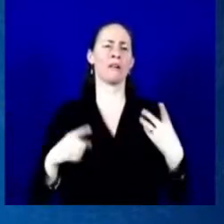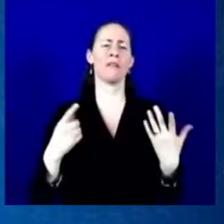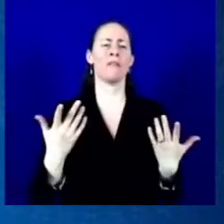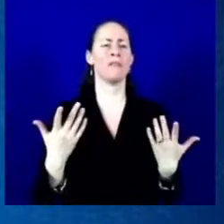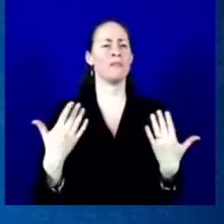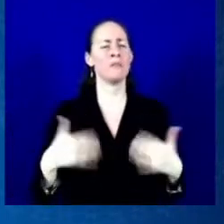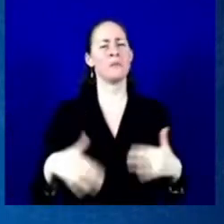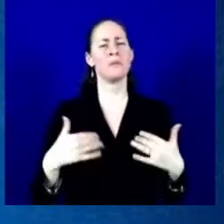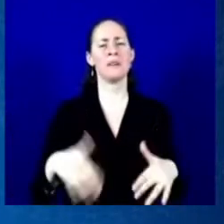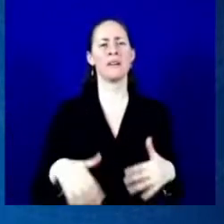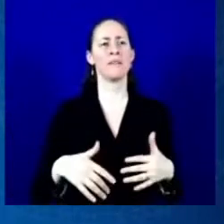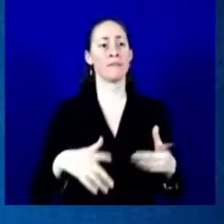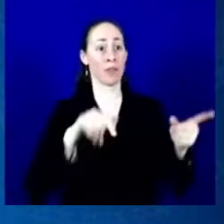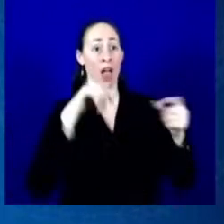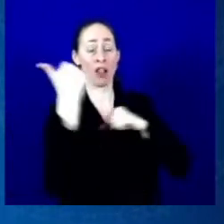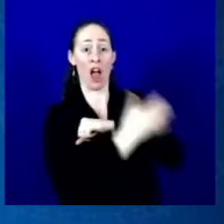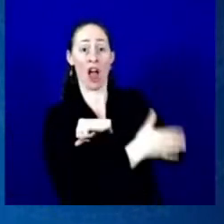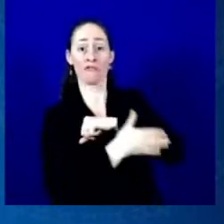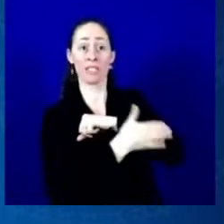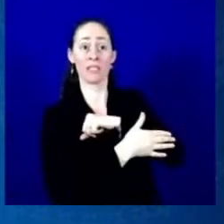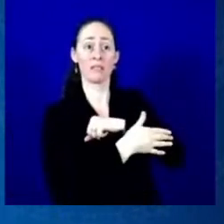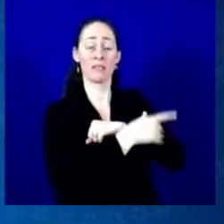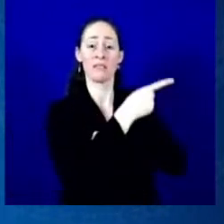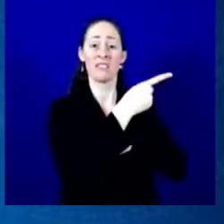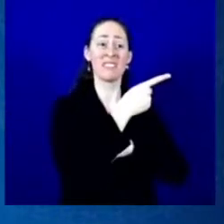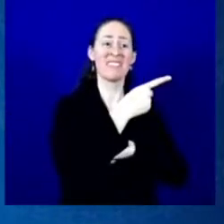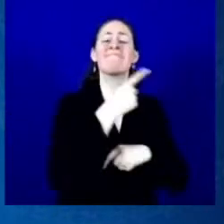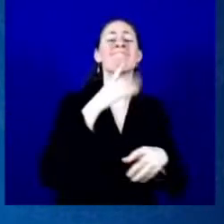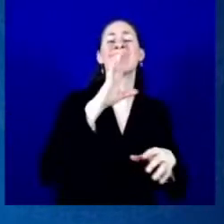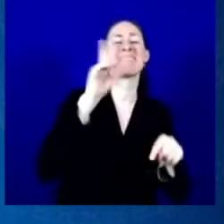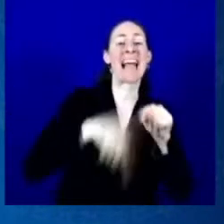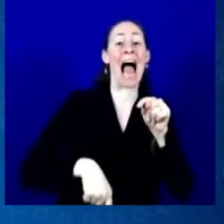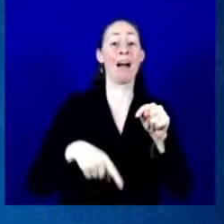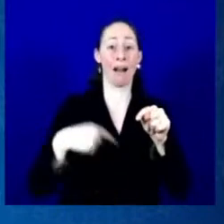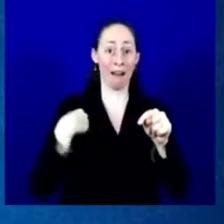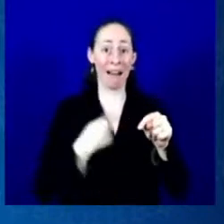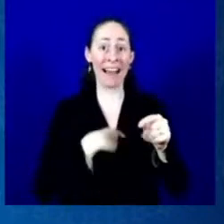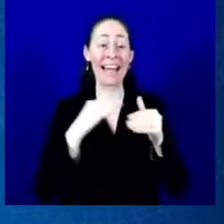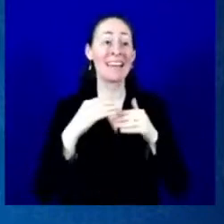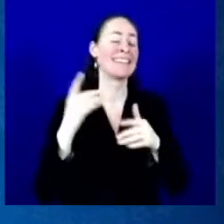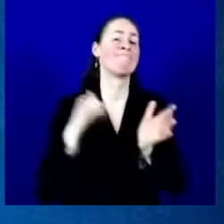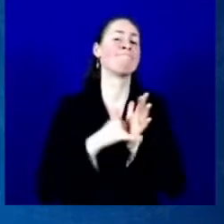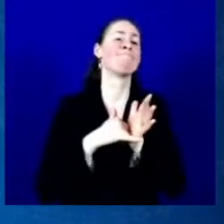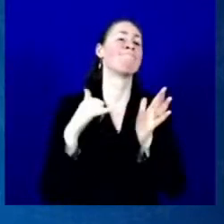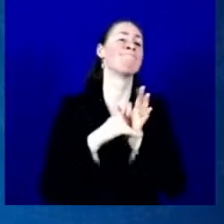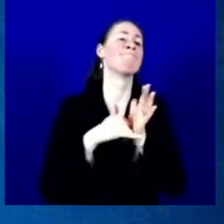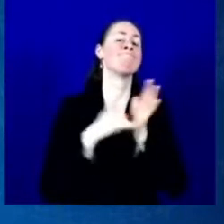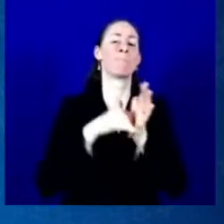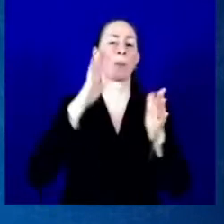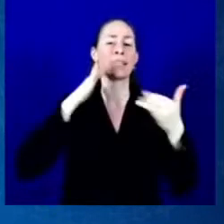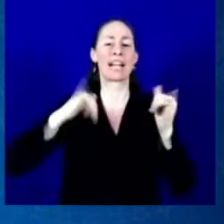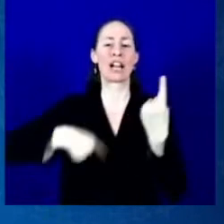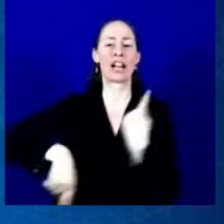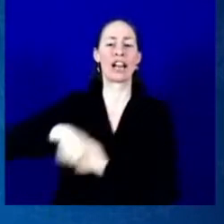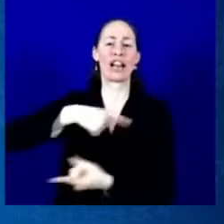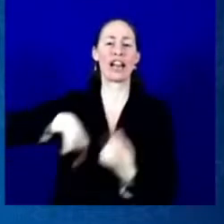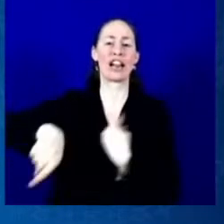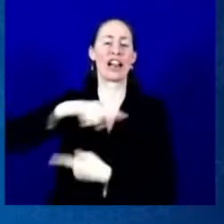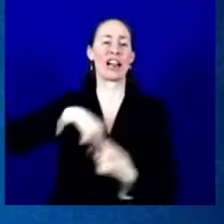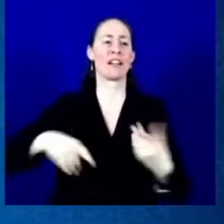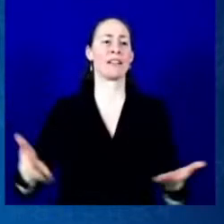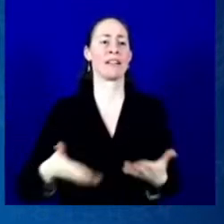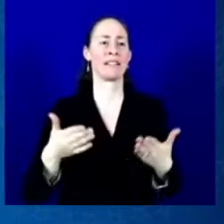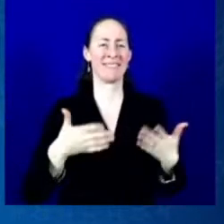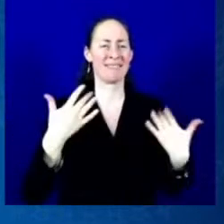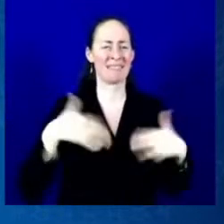are betting we can't. And I promise you they're betting we can't. They believe we're too full of anger and division and